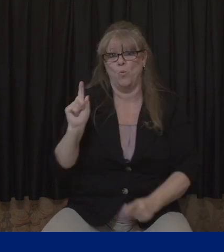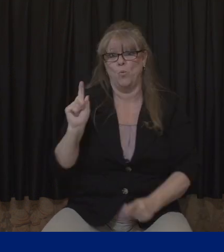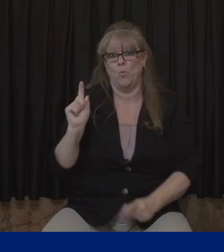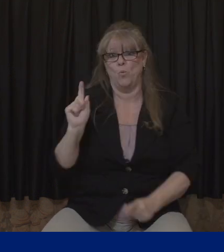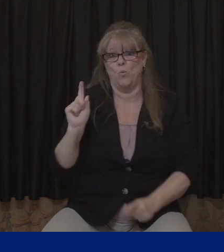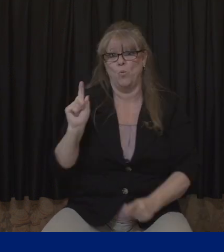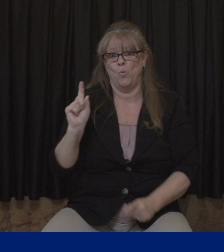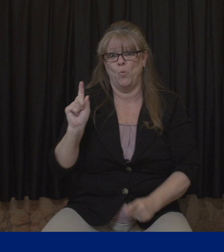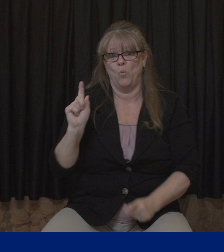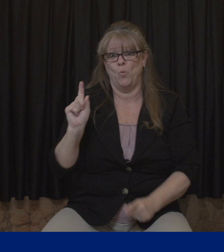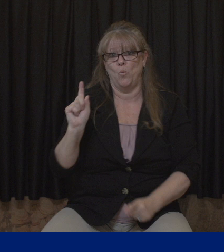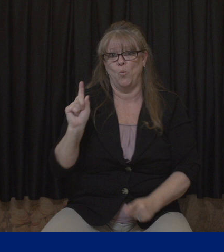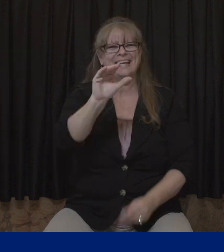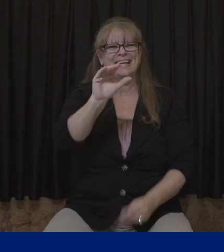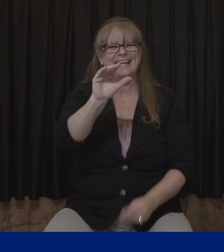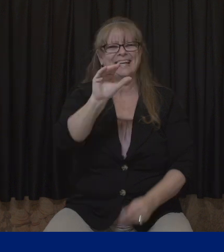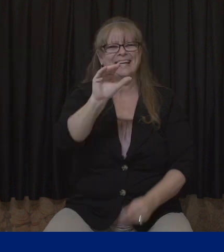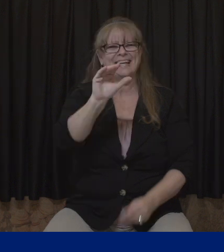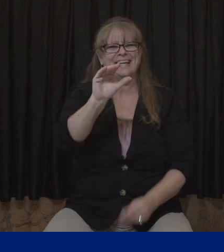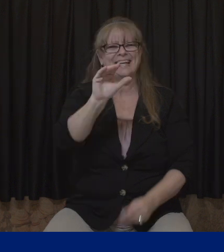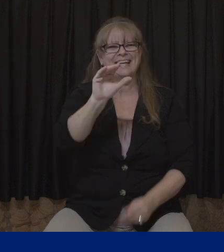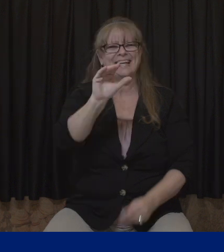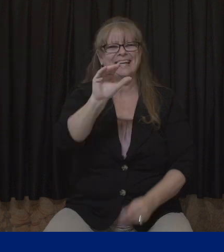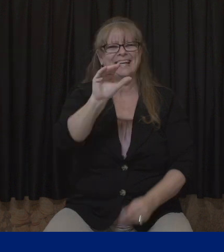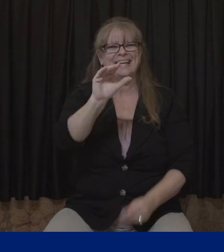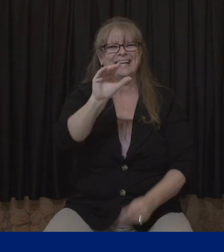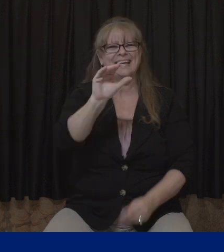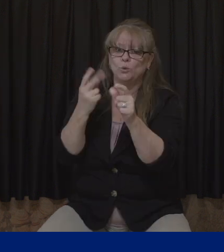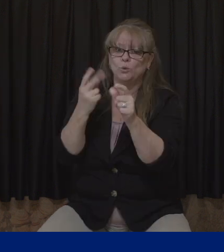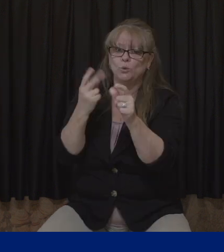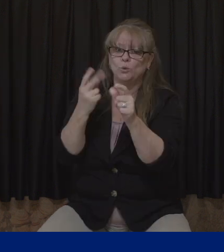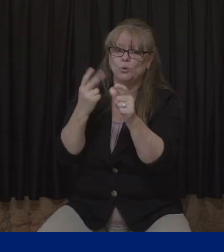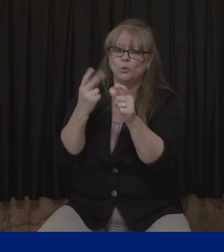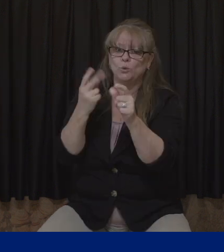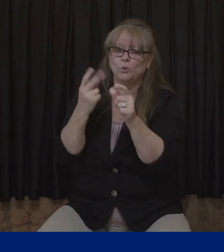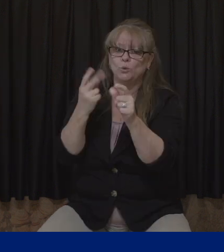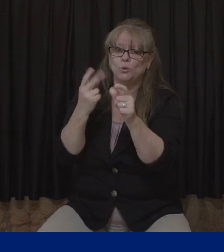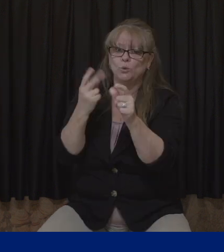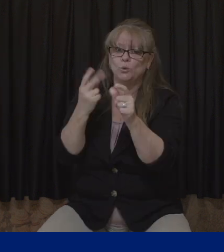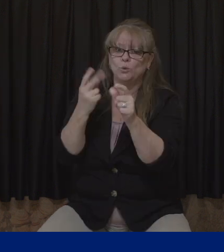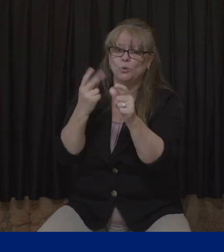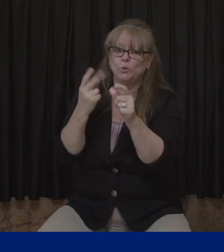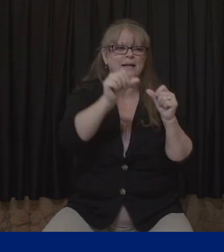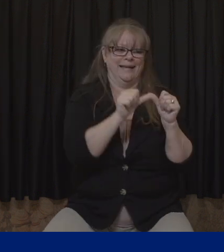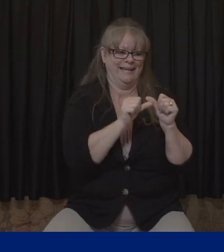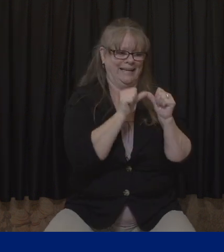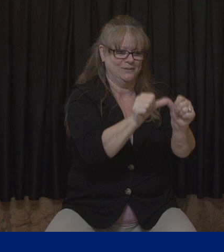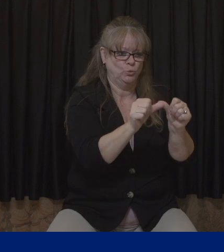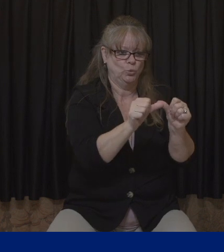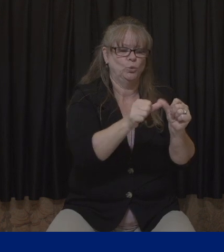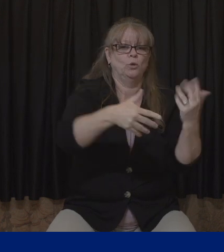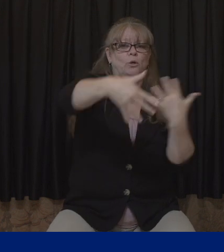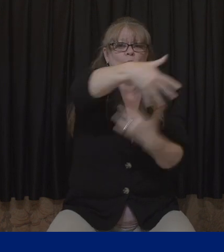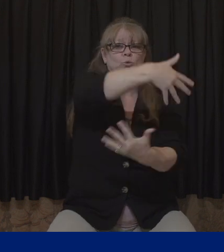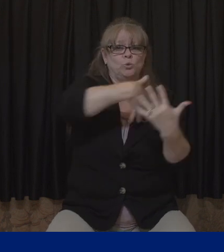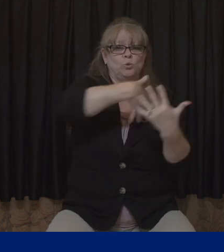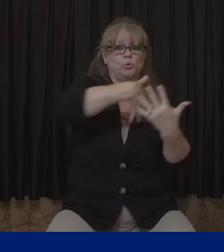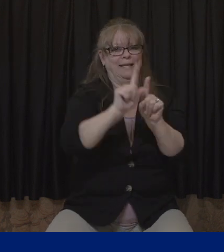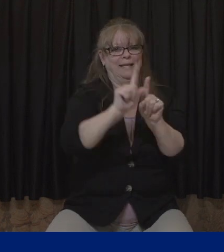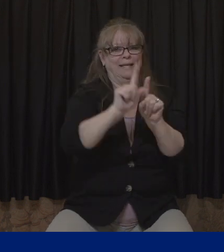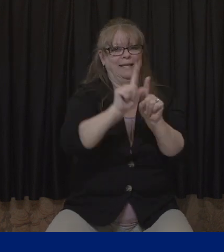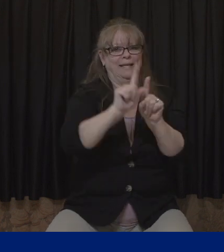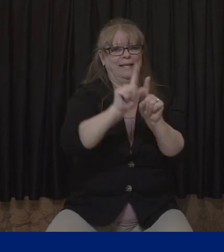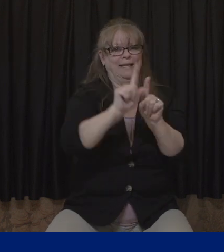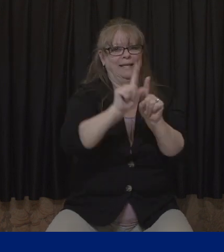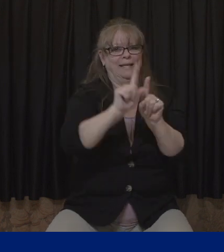social distancing, meaning less social interaction, standing further apart in stores, all of those details that we're going in as a lot of these stores and